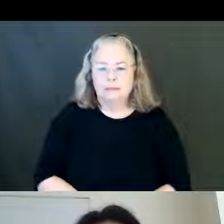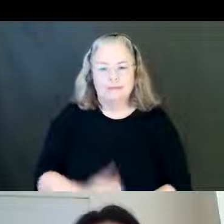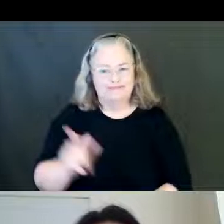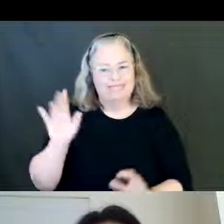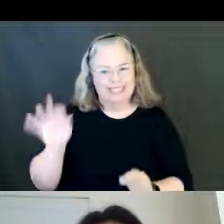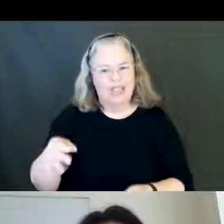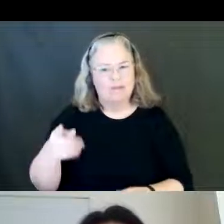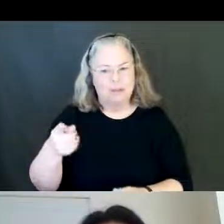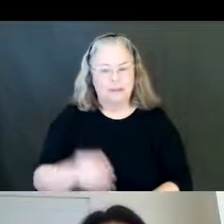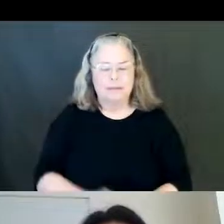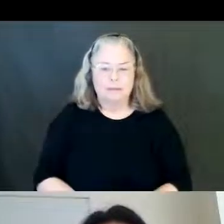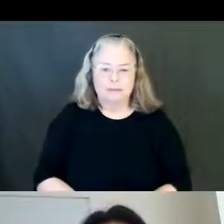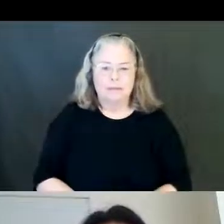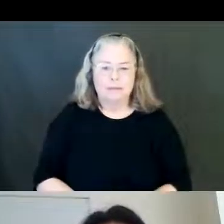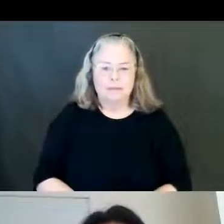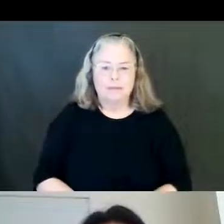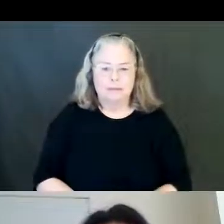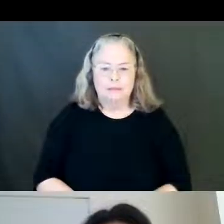Definitely.